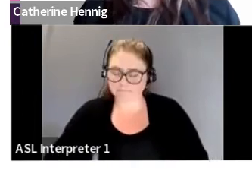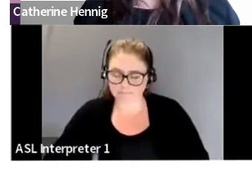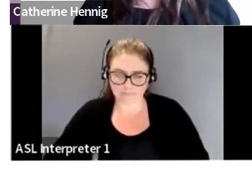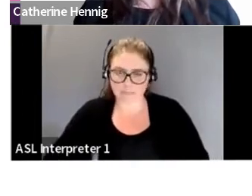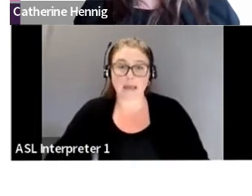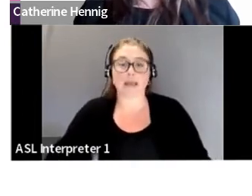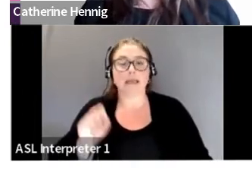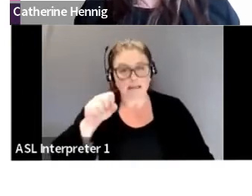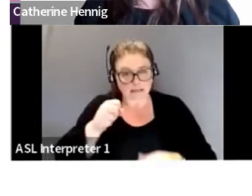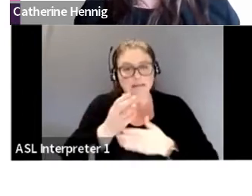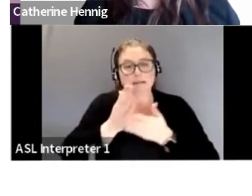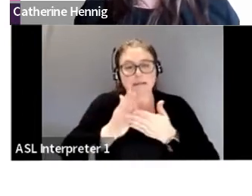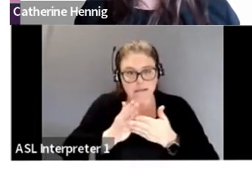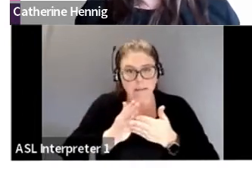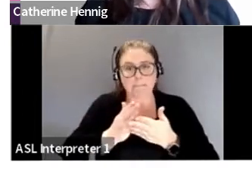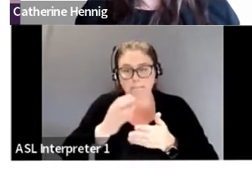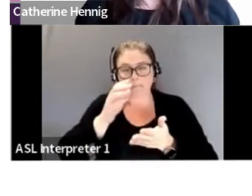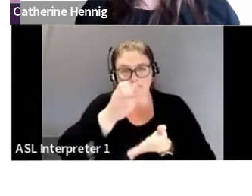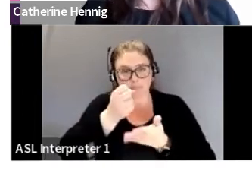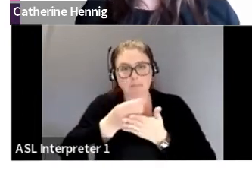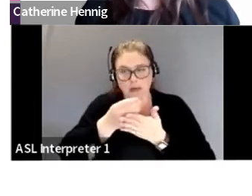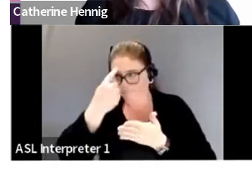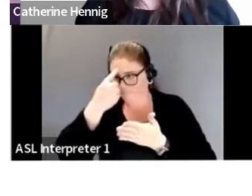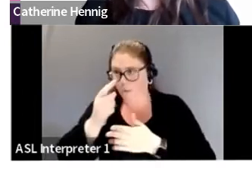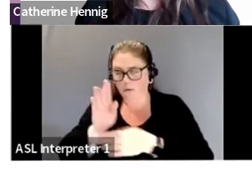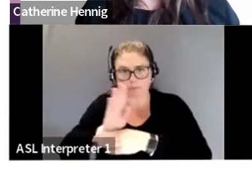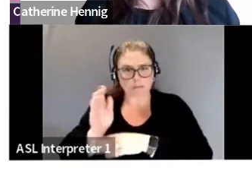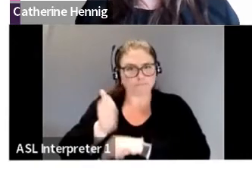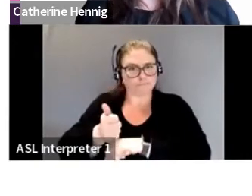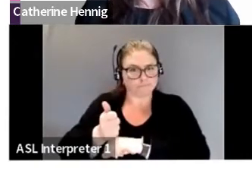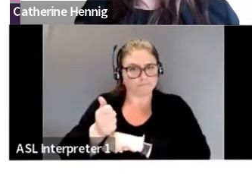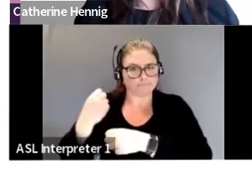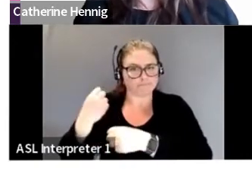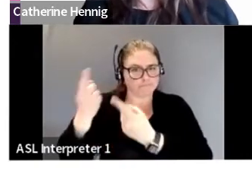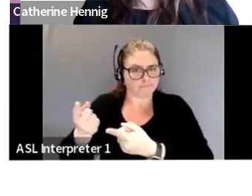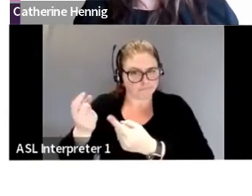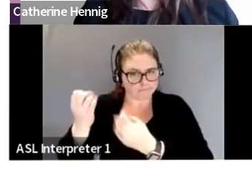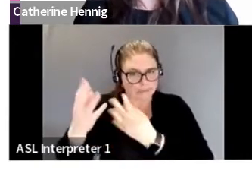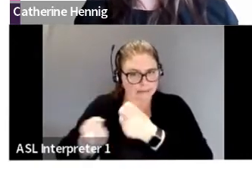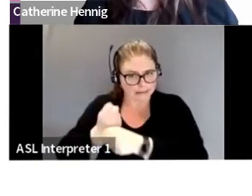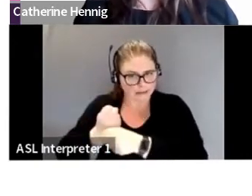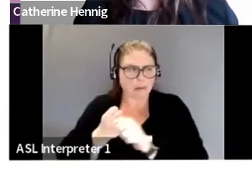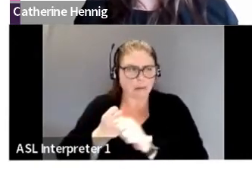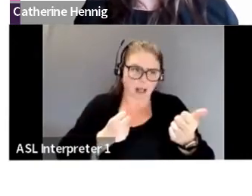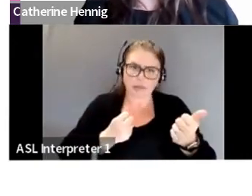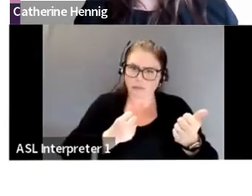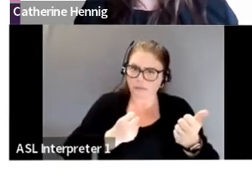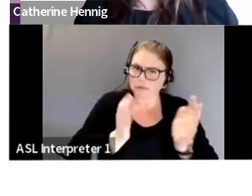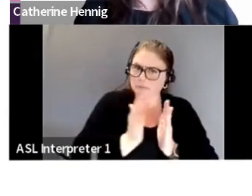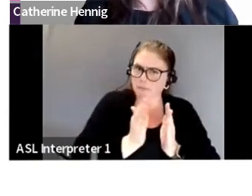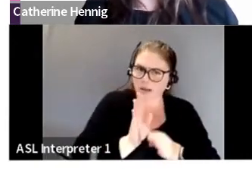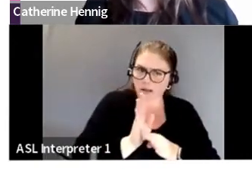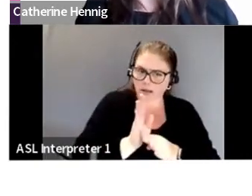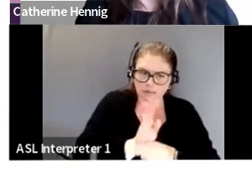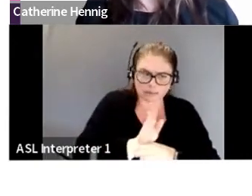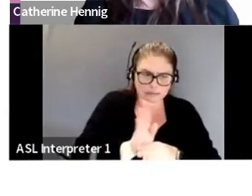grants that cater towards more established companies, there are also a lot of grants that are geared towards smaller companies. So government grants are available to businesses of all